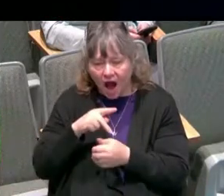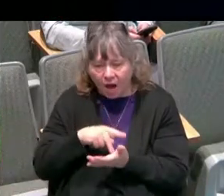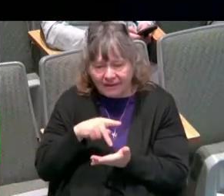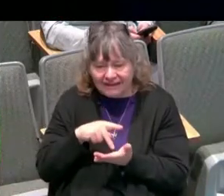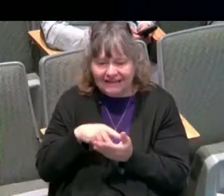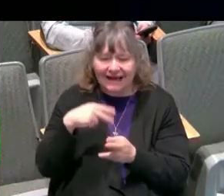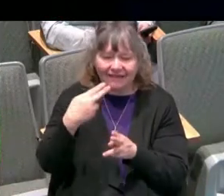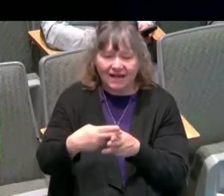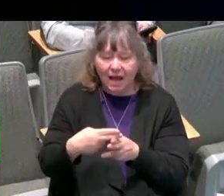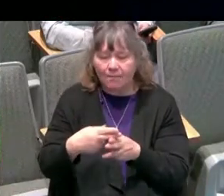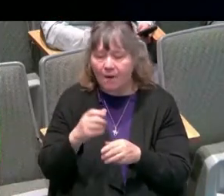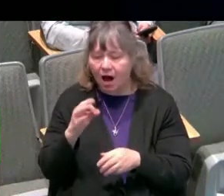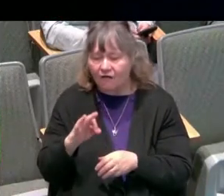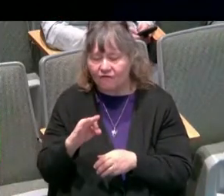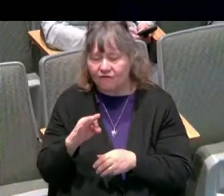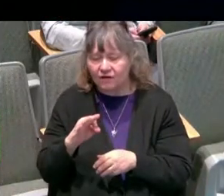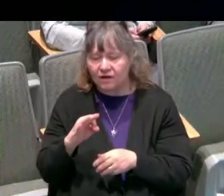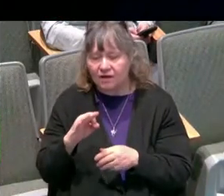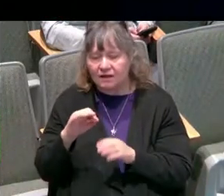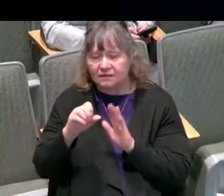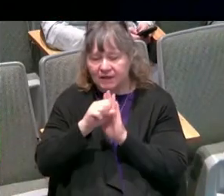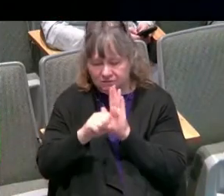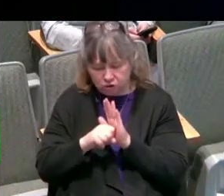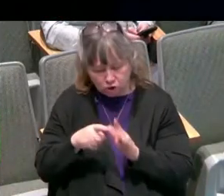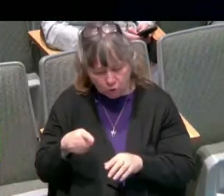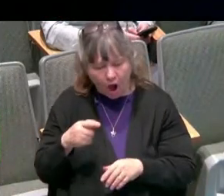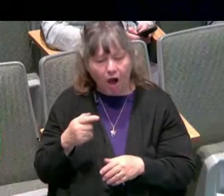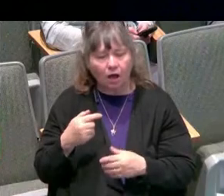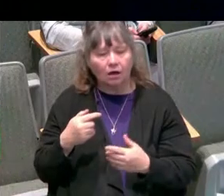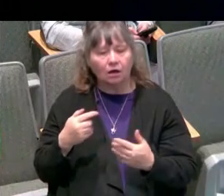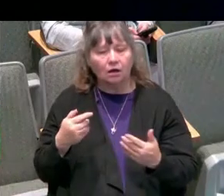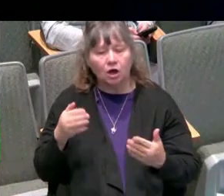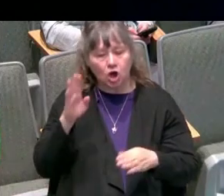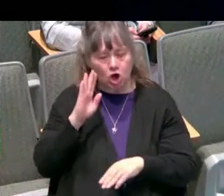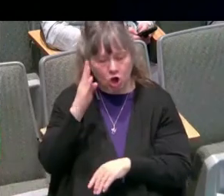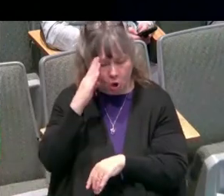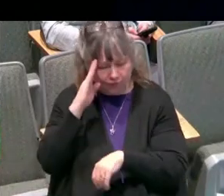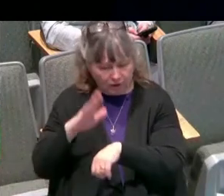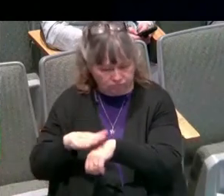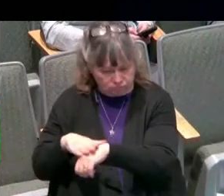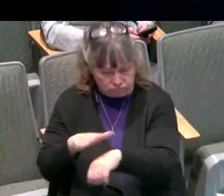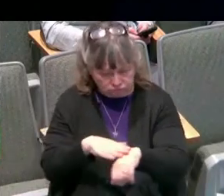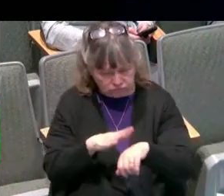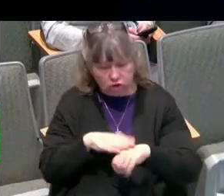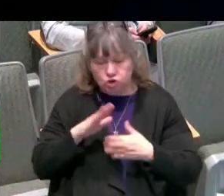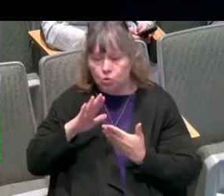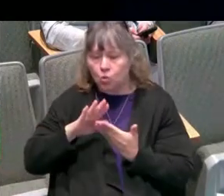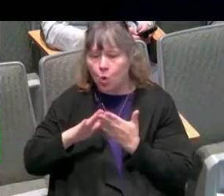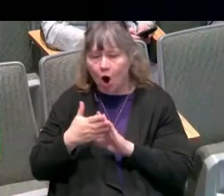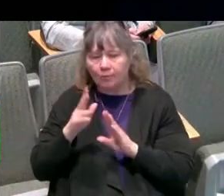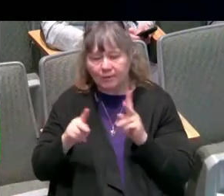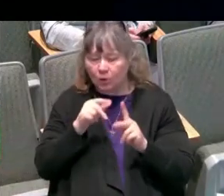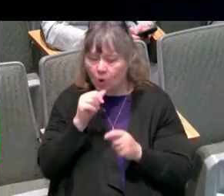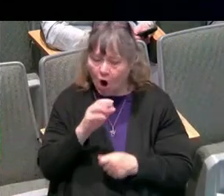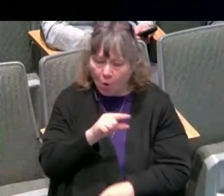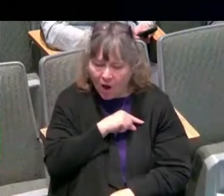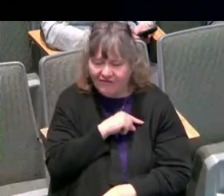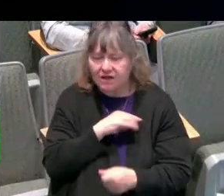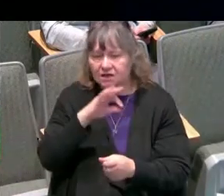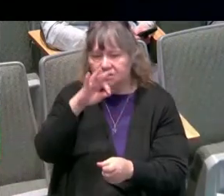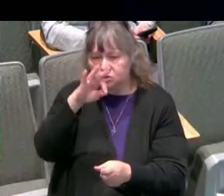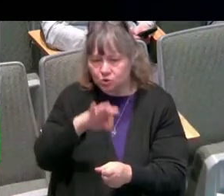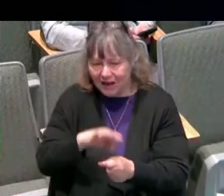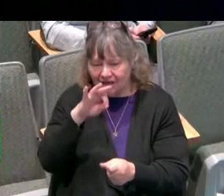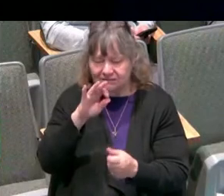you are hereby required to notify and warn all inhabitants of the town of Hopkinton qualified to vote in elections